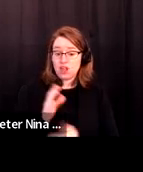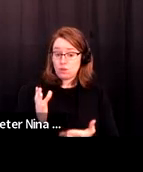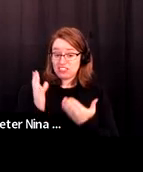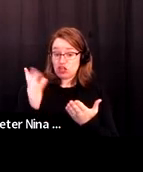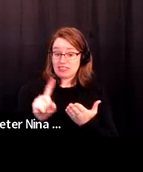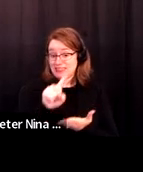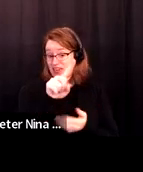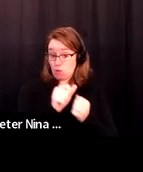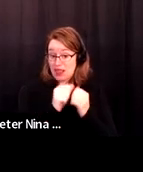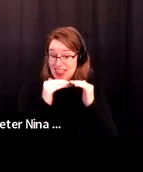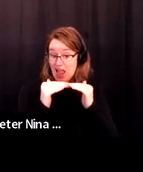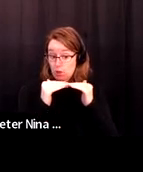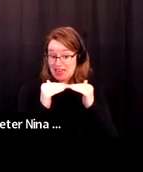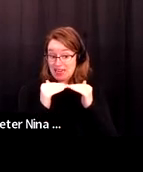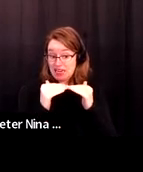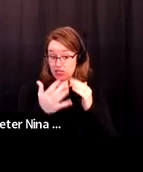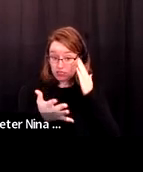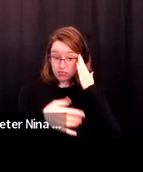sort of salmon color?